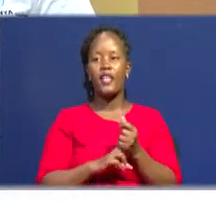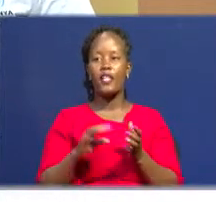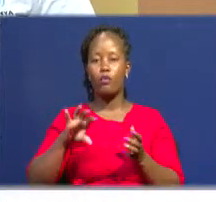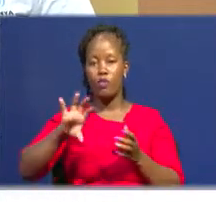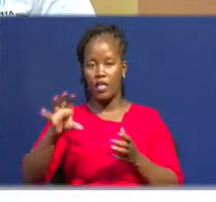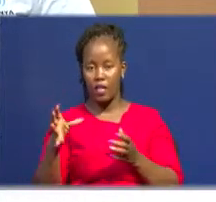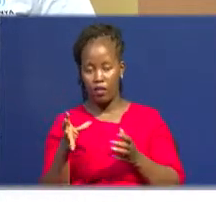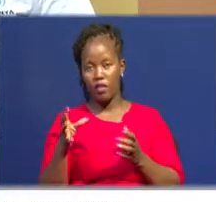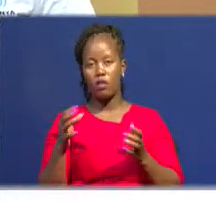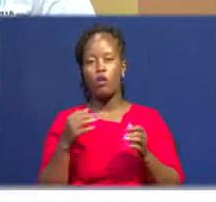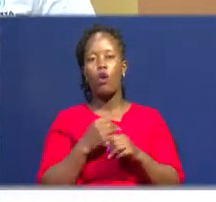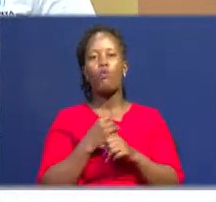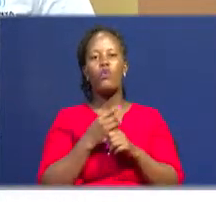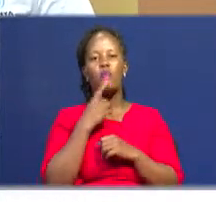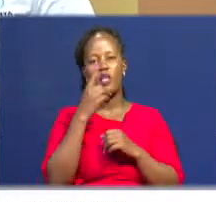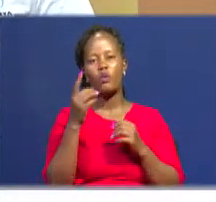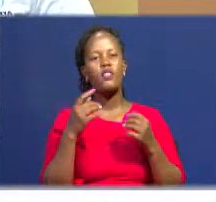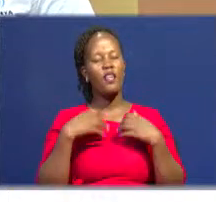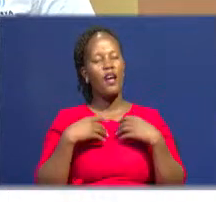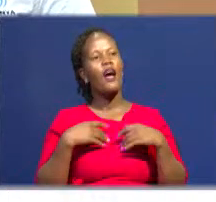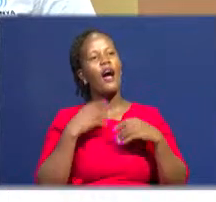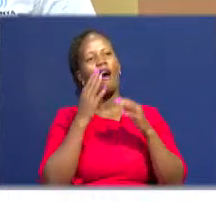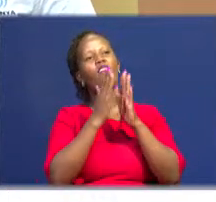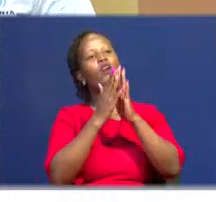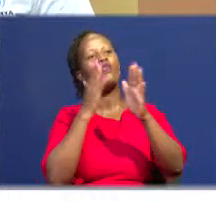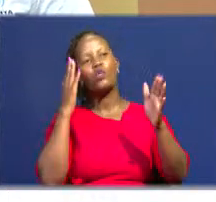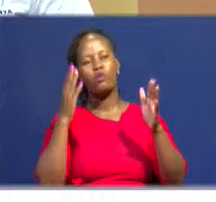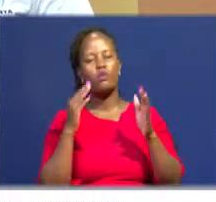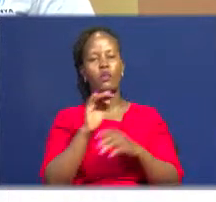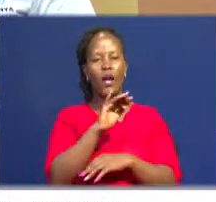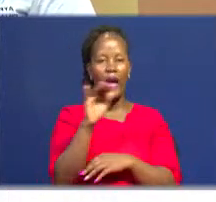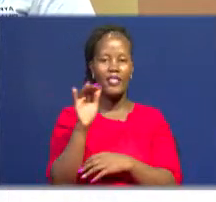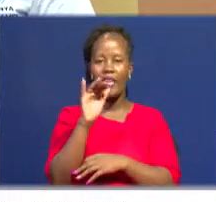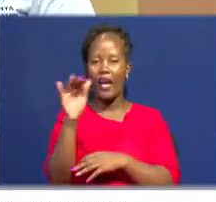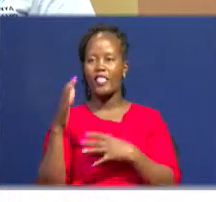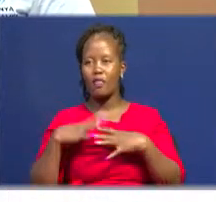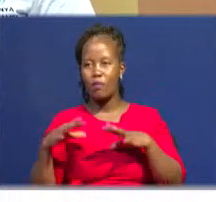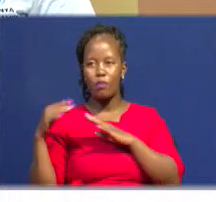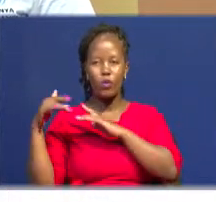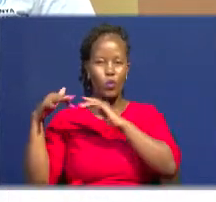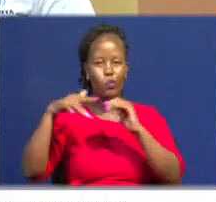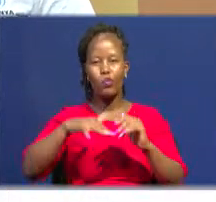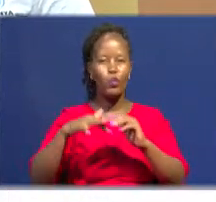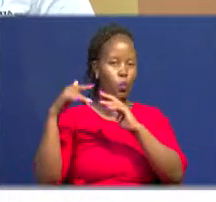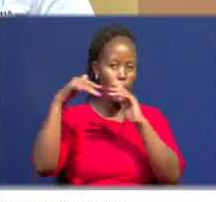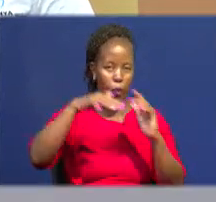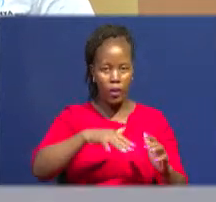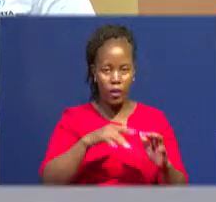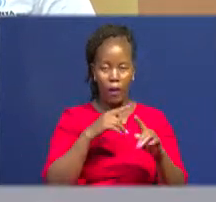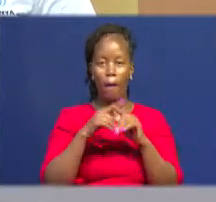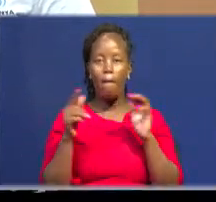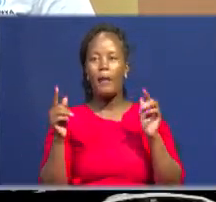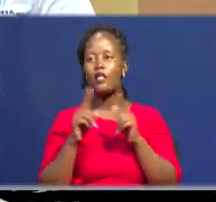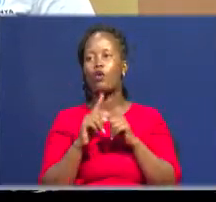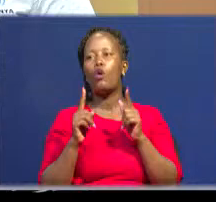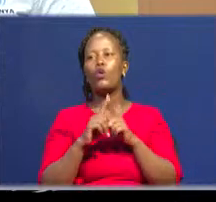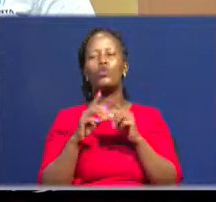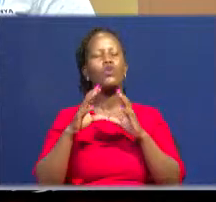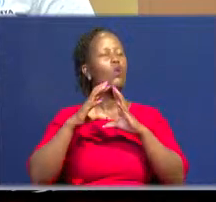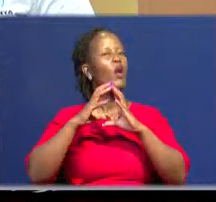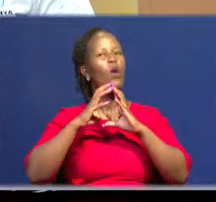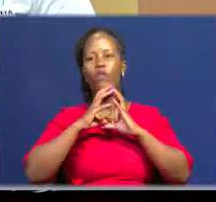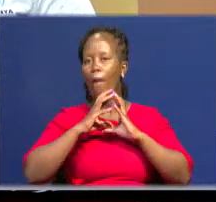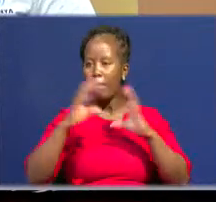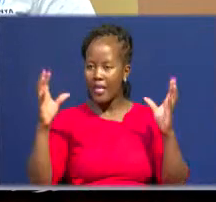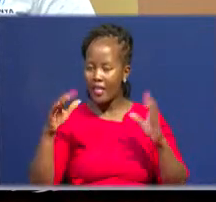road shows throughout the county just to be able to rally people to come to the park. But it's also one of the biggest parks down there, so most